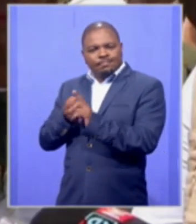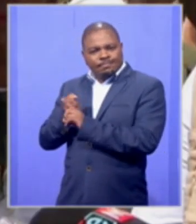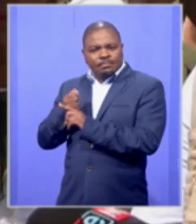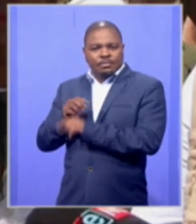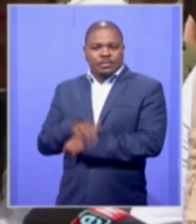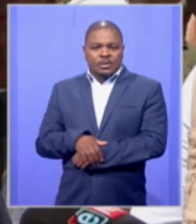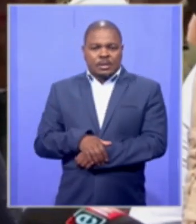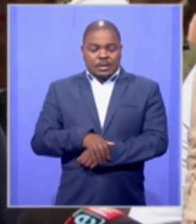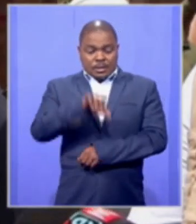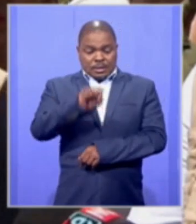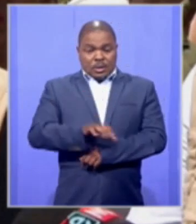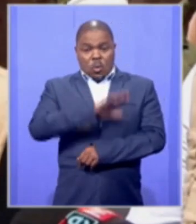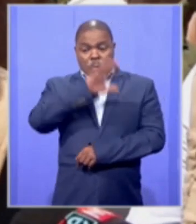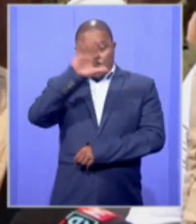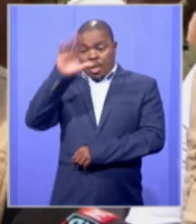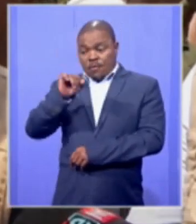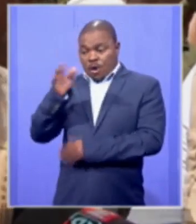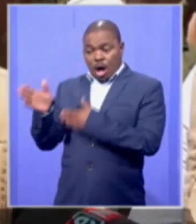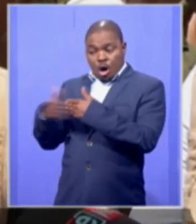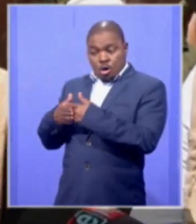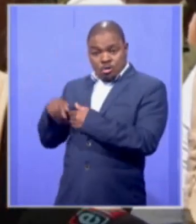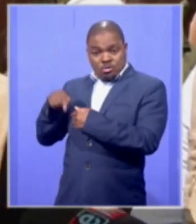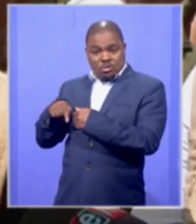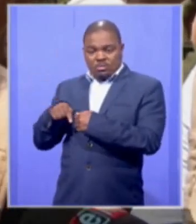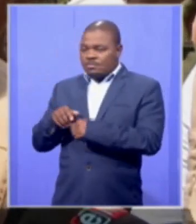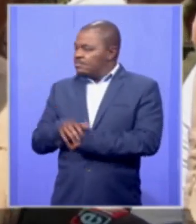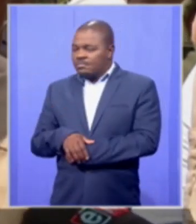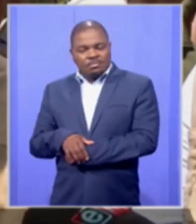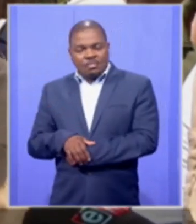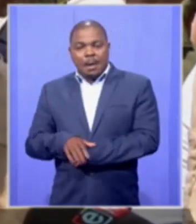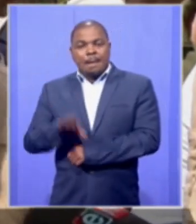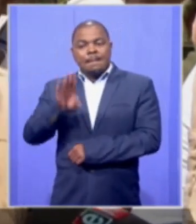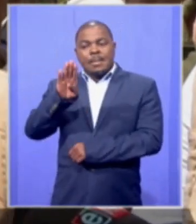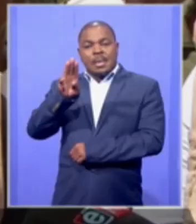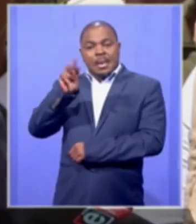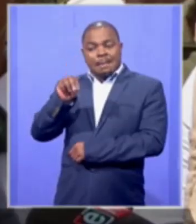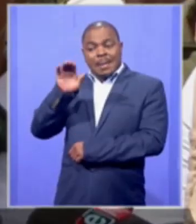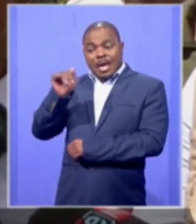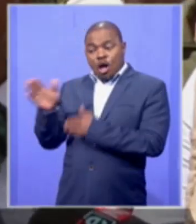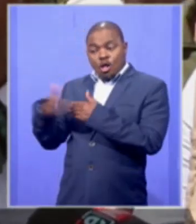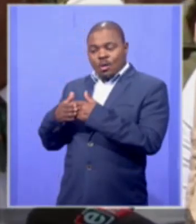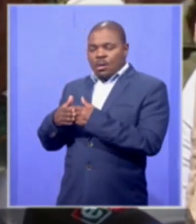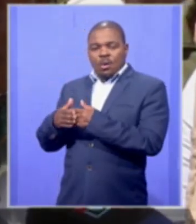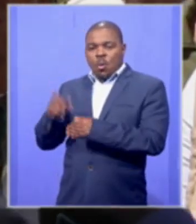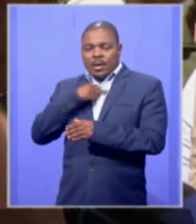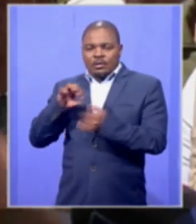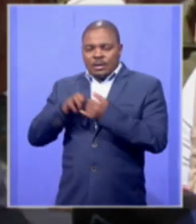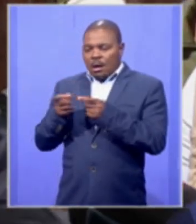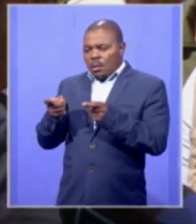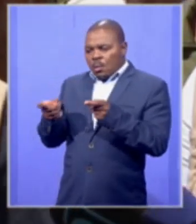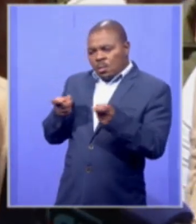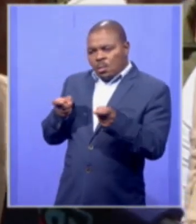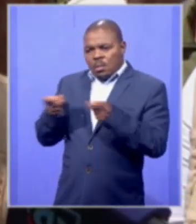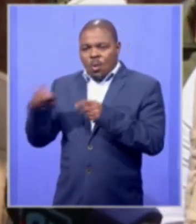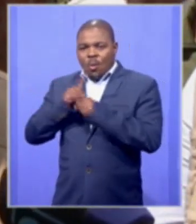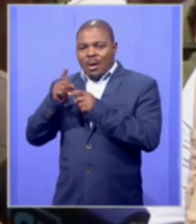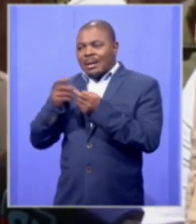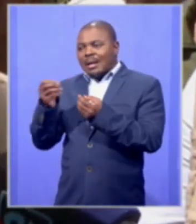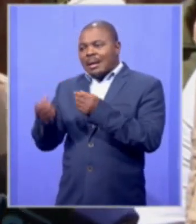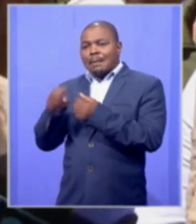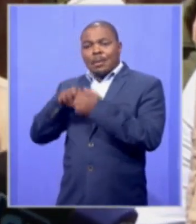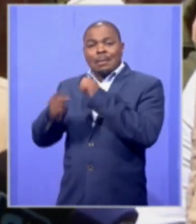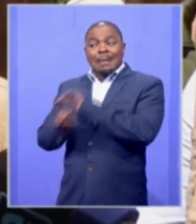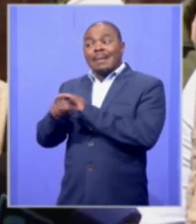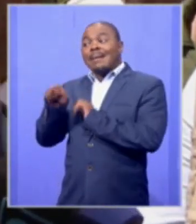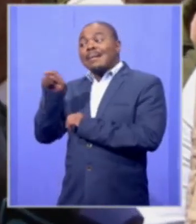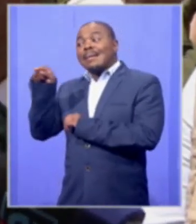Africa that's closing a border post, as you may read somewhere. BMA isn't closing border posts. We are managing a situation that's happening on the other side of